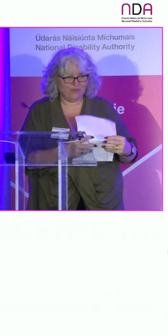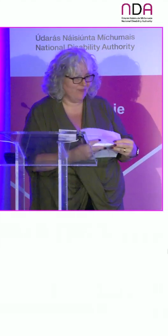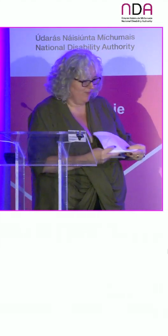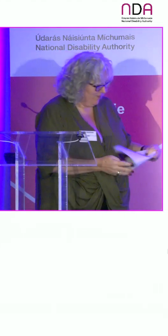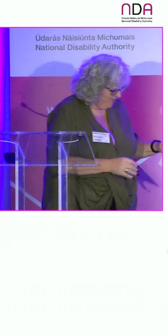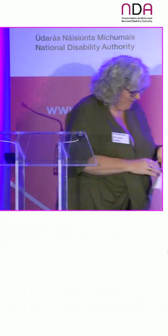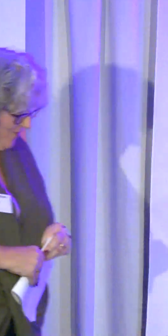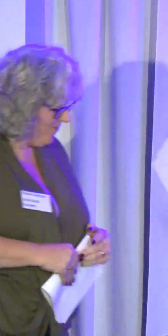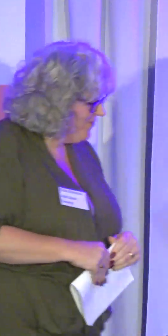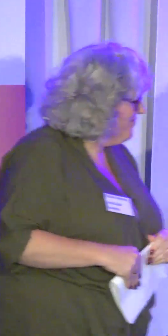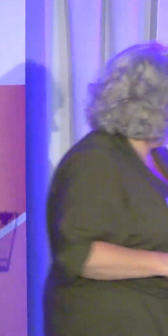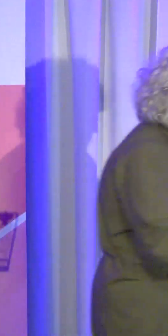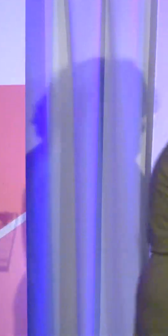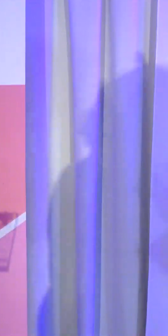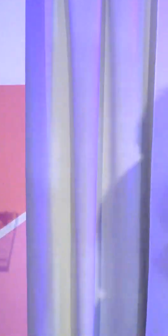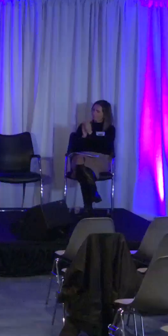much.